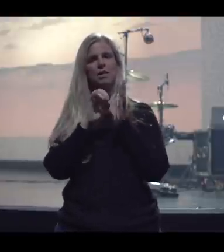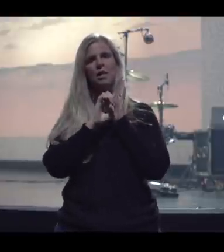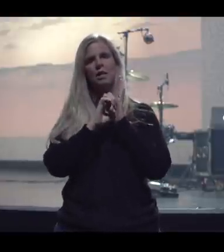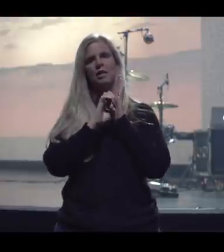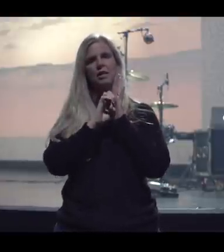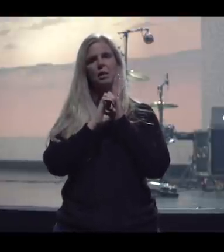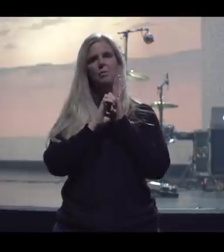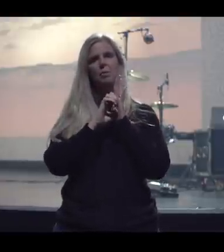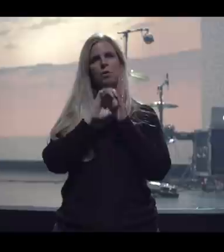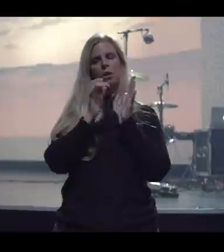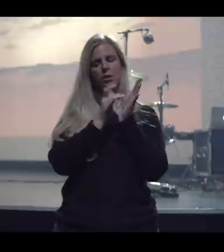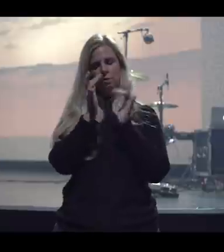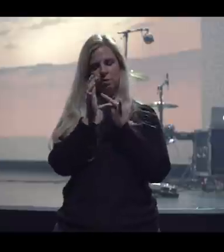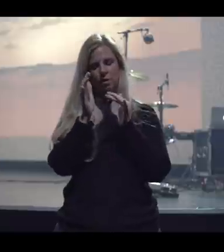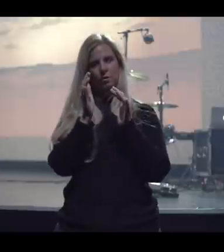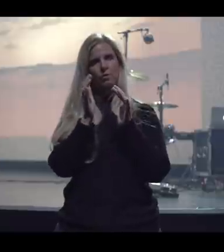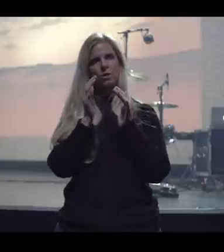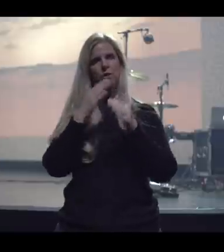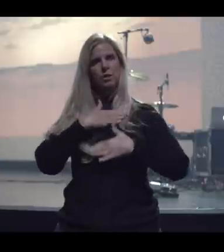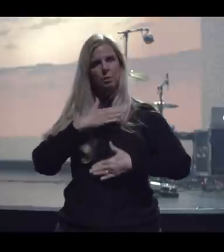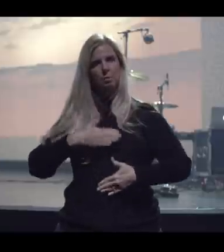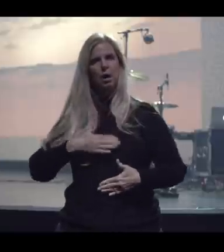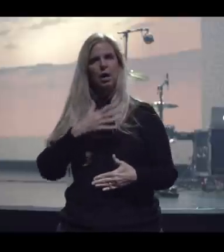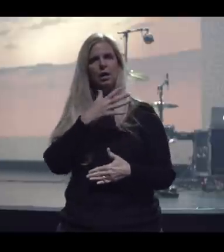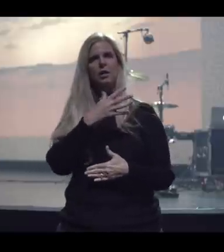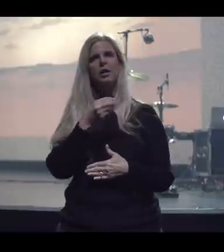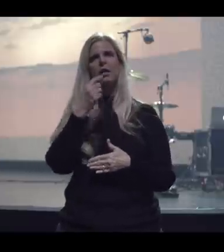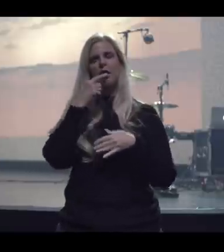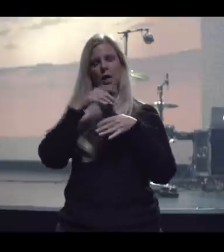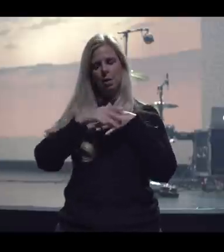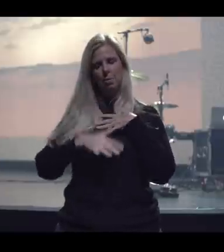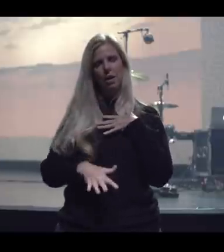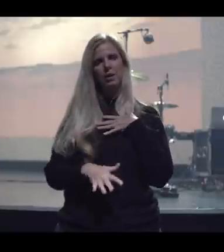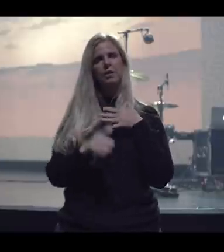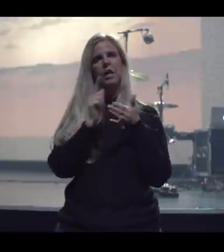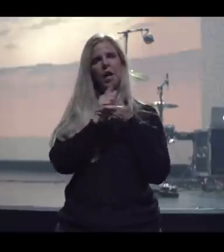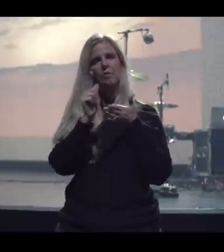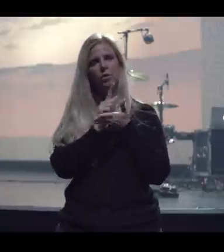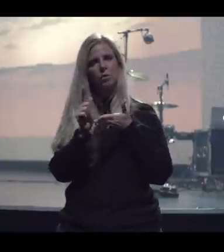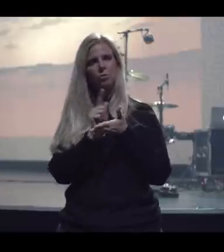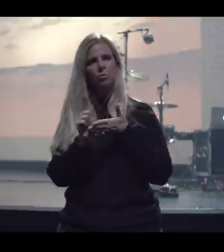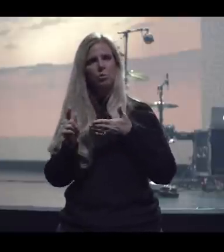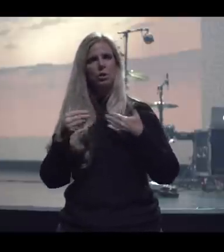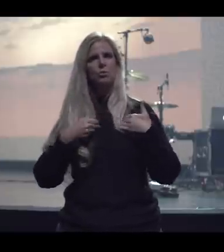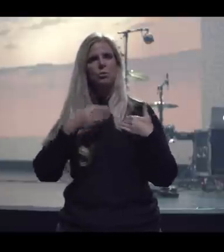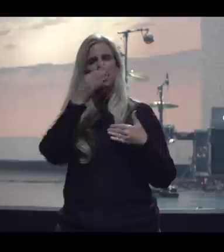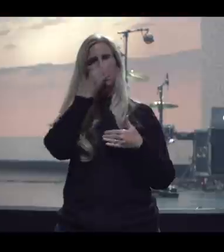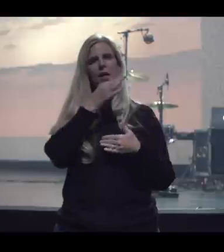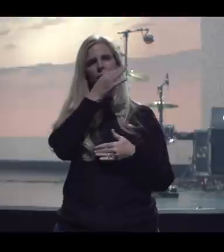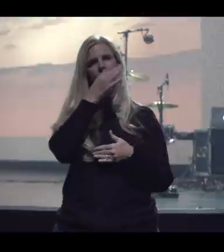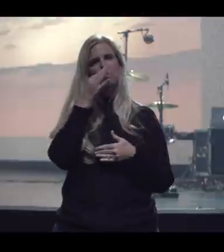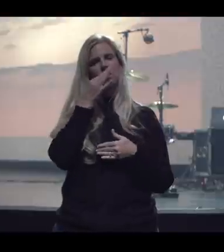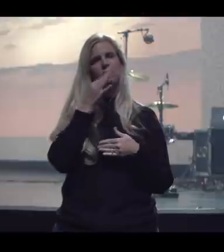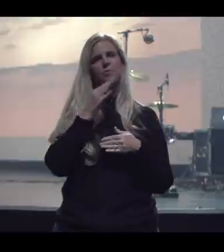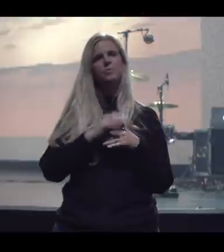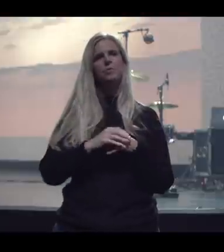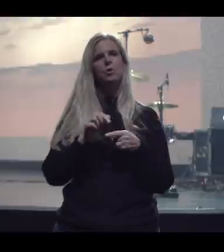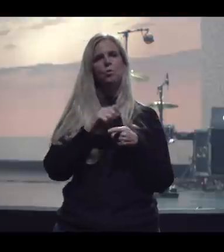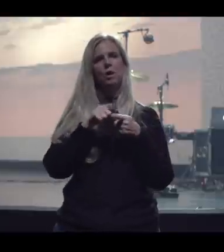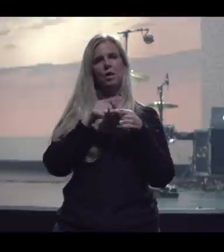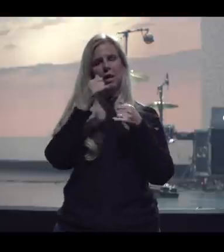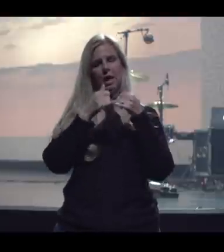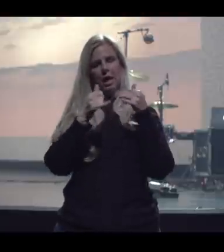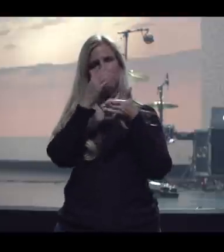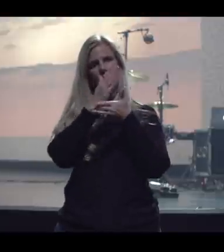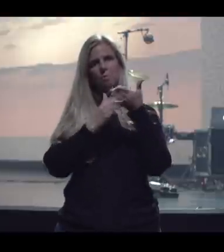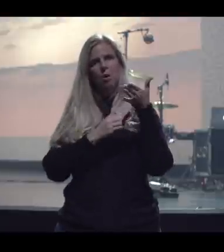Jesus. I want to tell you why we take this every week here. If we could go back to the 23rd Psalm, I want to